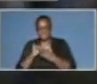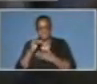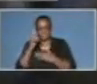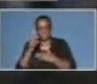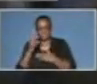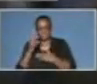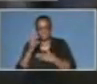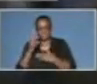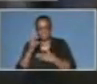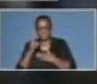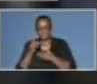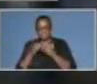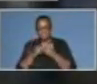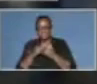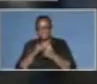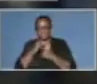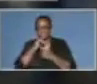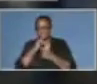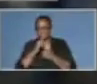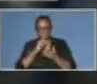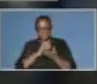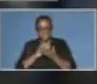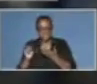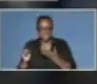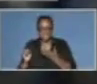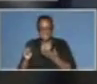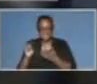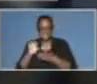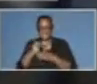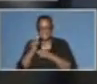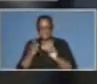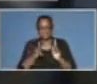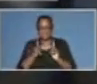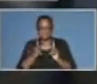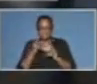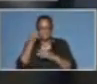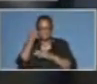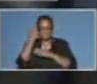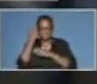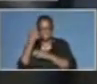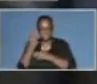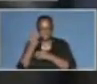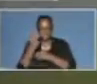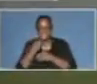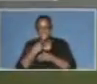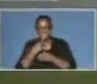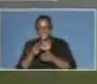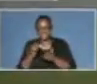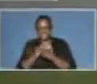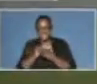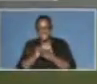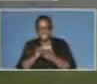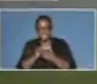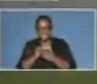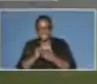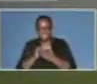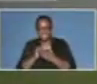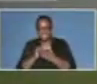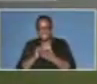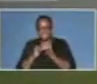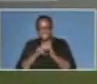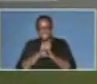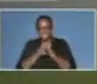an absolute disgrace, while others were forgiving. SkyNews.com reported that in a